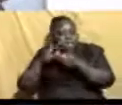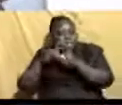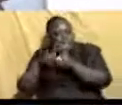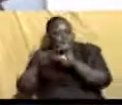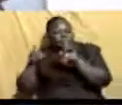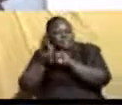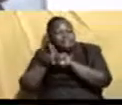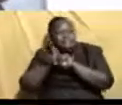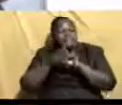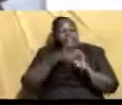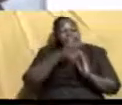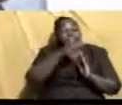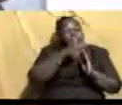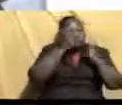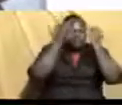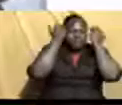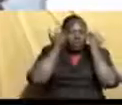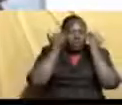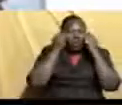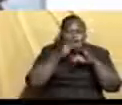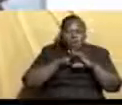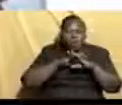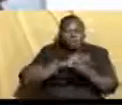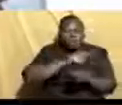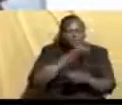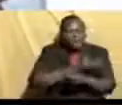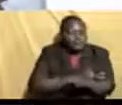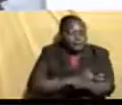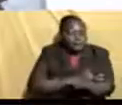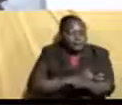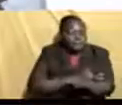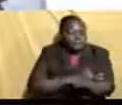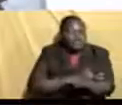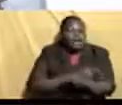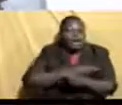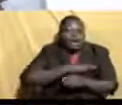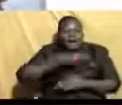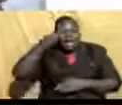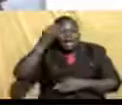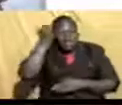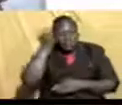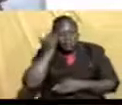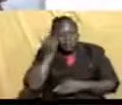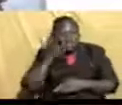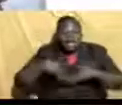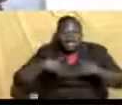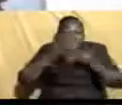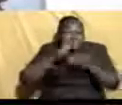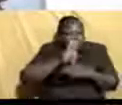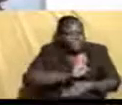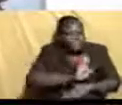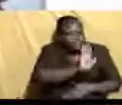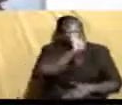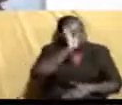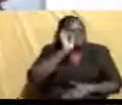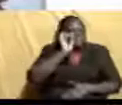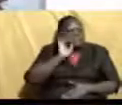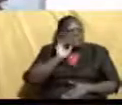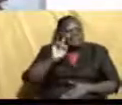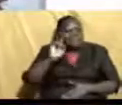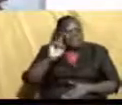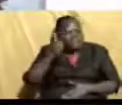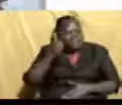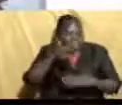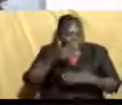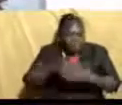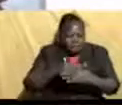Court, powers which it doesn't have. The High Court should limit, and any court really, should limit itself to the facts